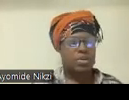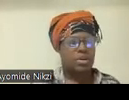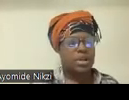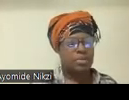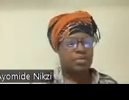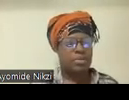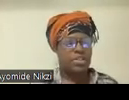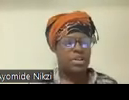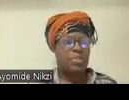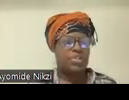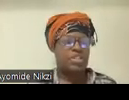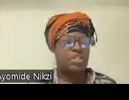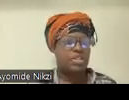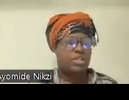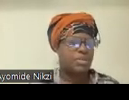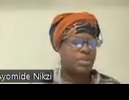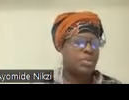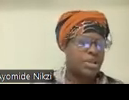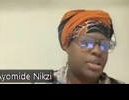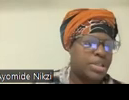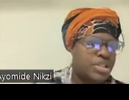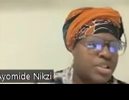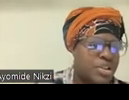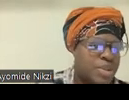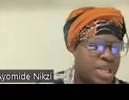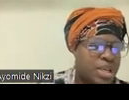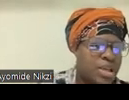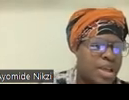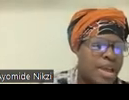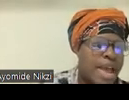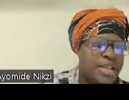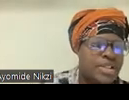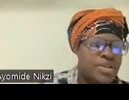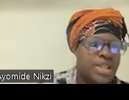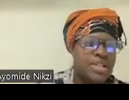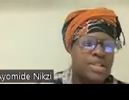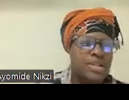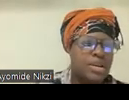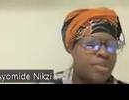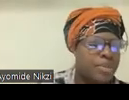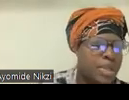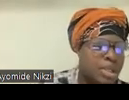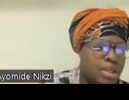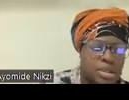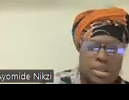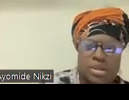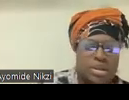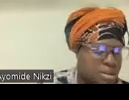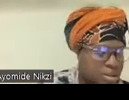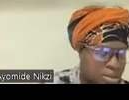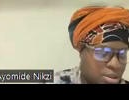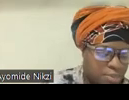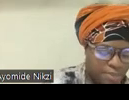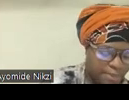Okay, so is there any opposition to the word should being added to this